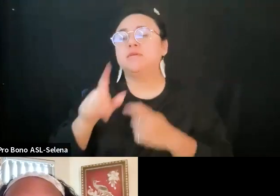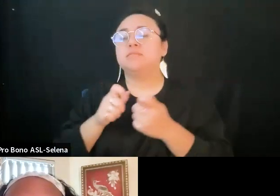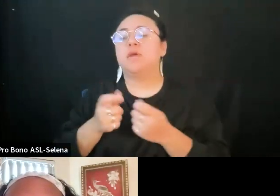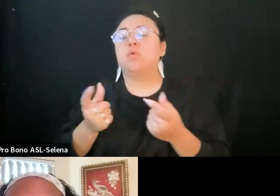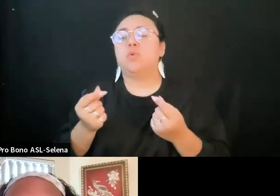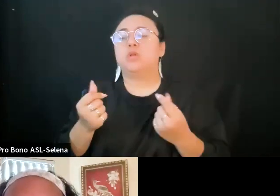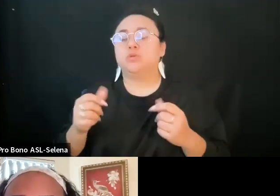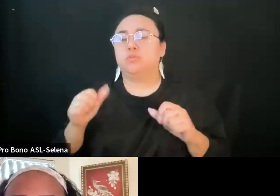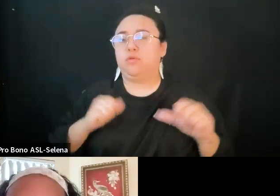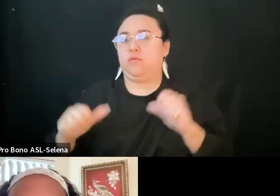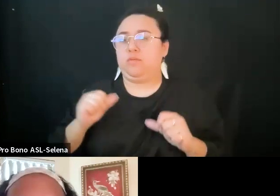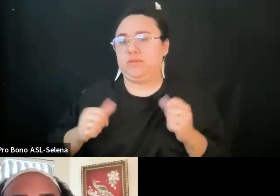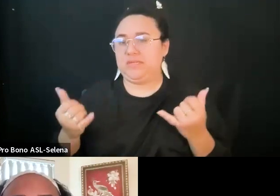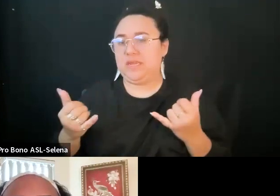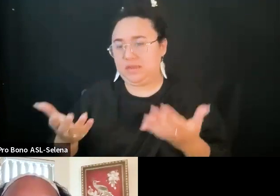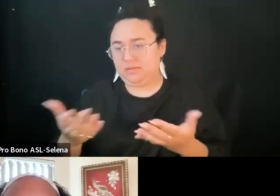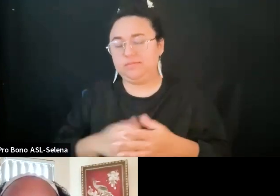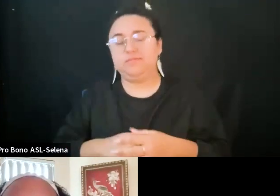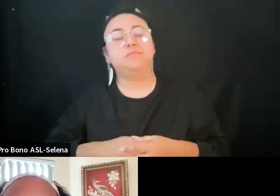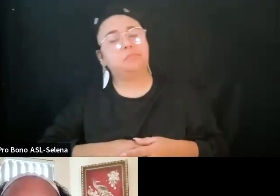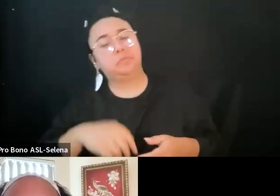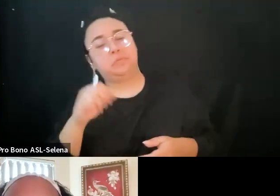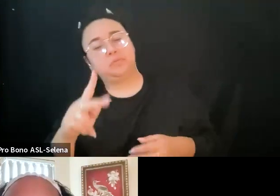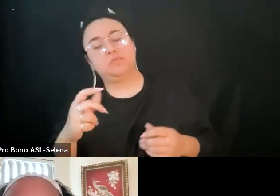perform today. Okay, well, today